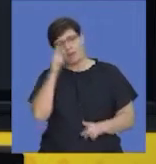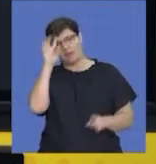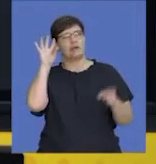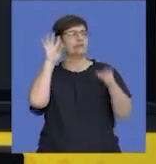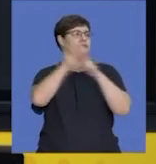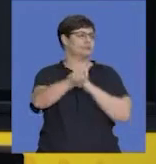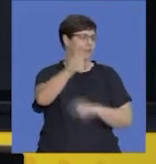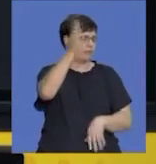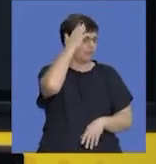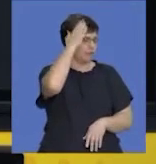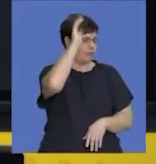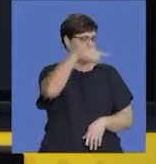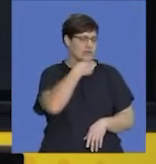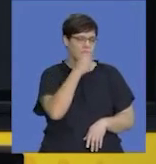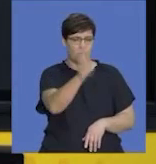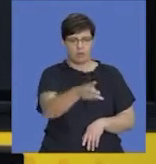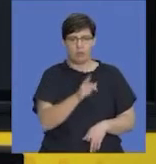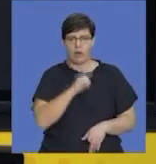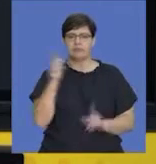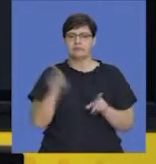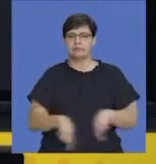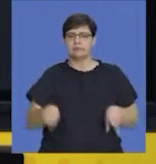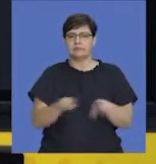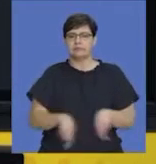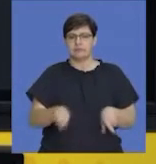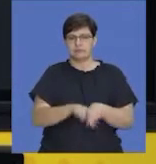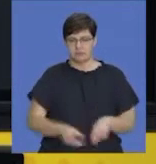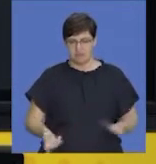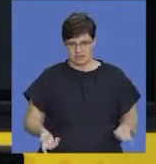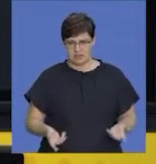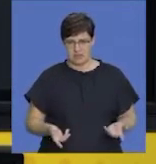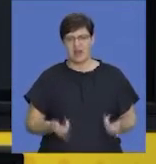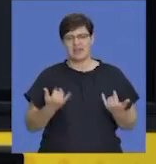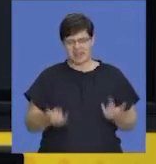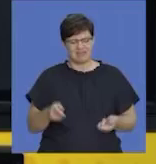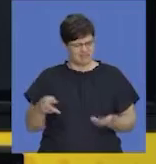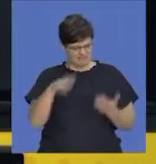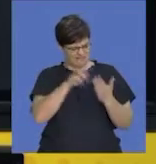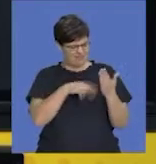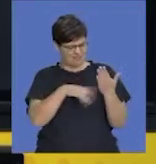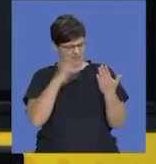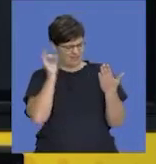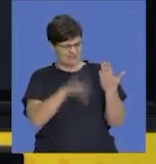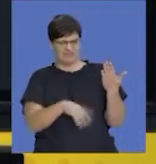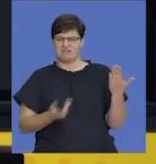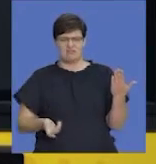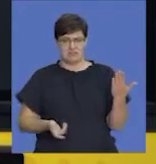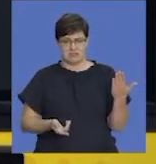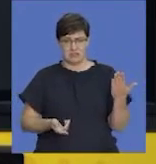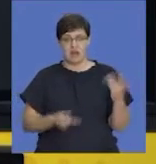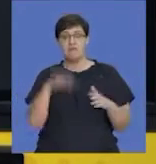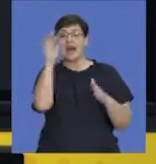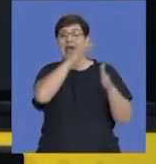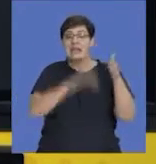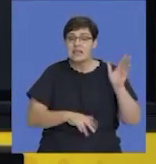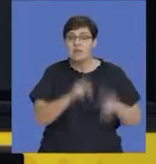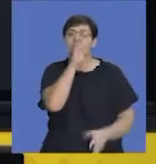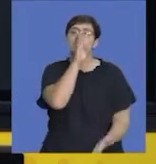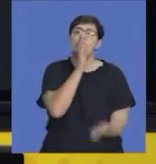then we're reading the same thing repeatedly, and obviously the reader gets very bored with the writing. When you write an essay, you must